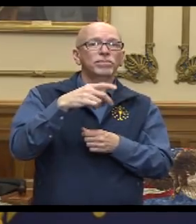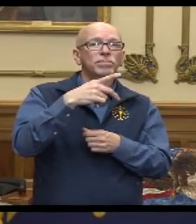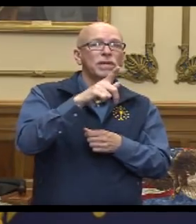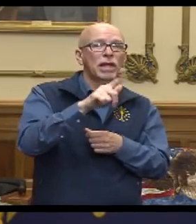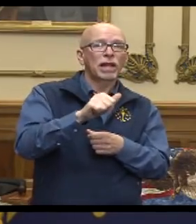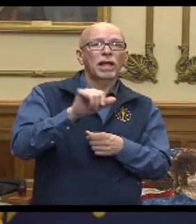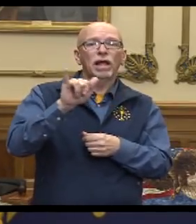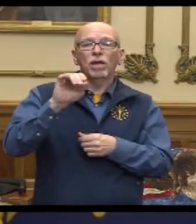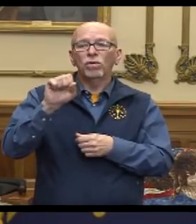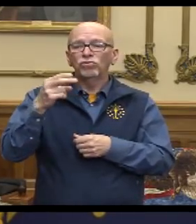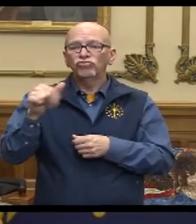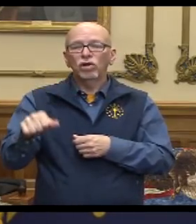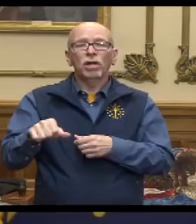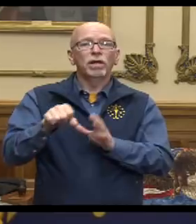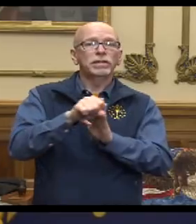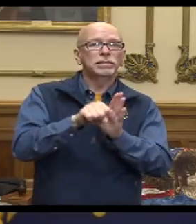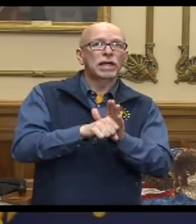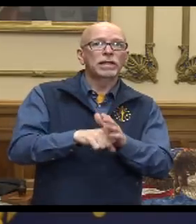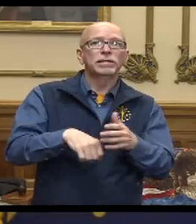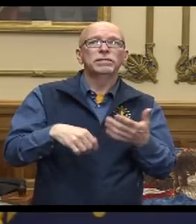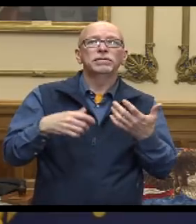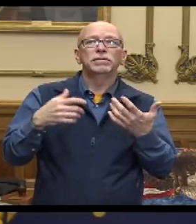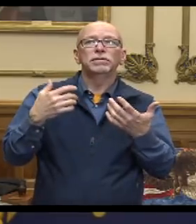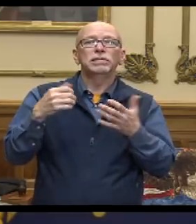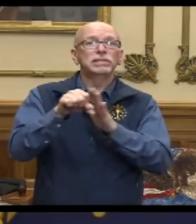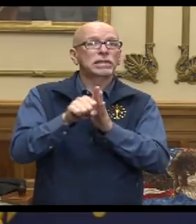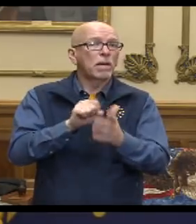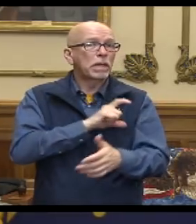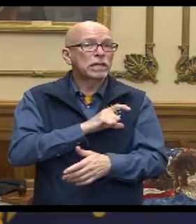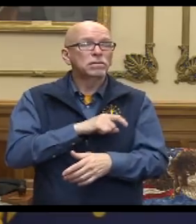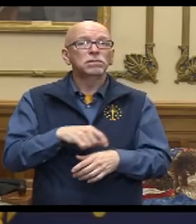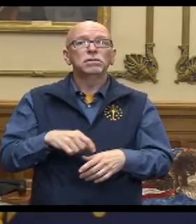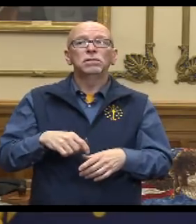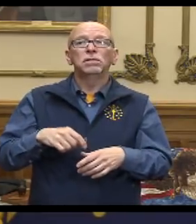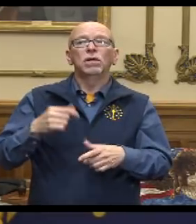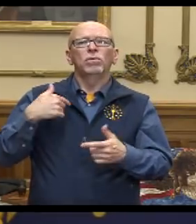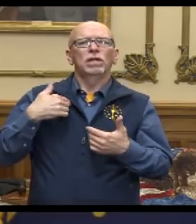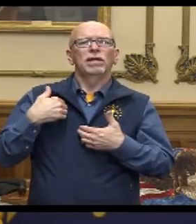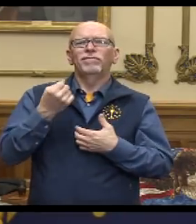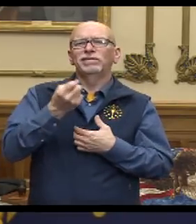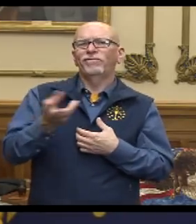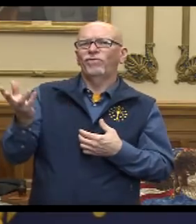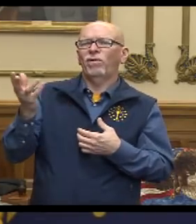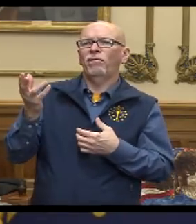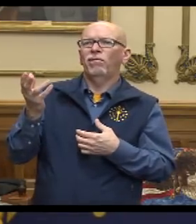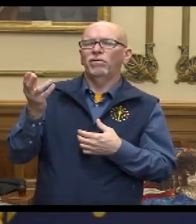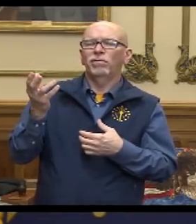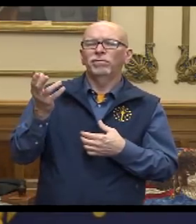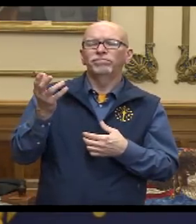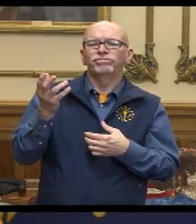or IOSHA, the state police. We've had a number of